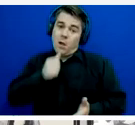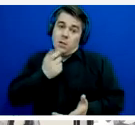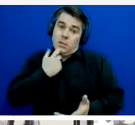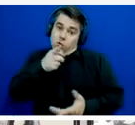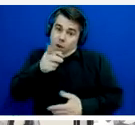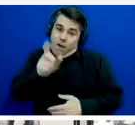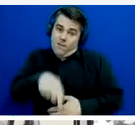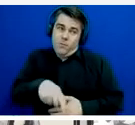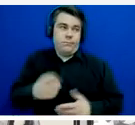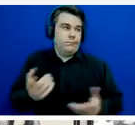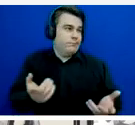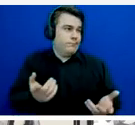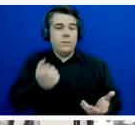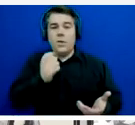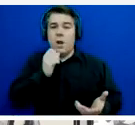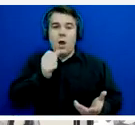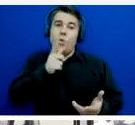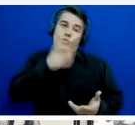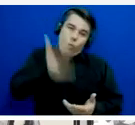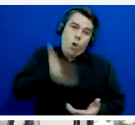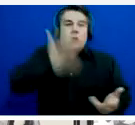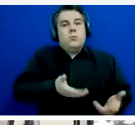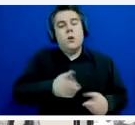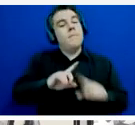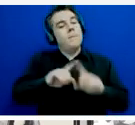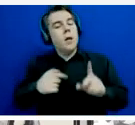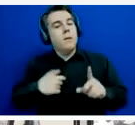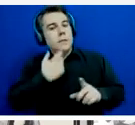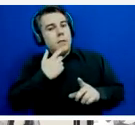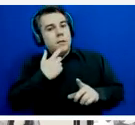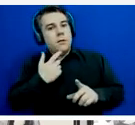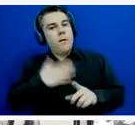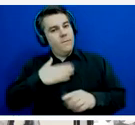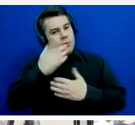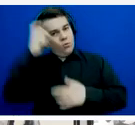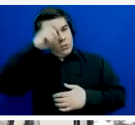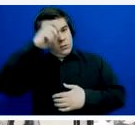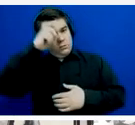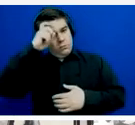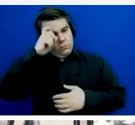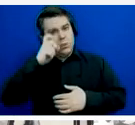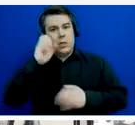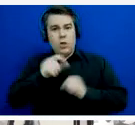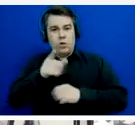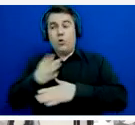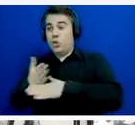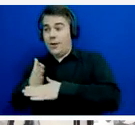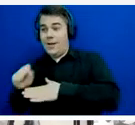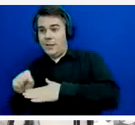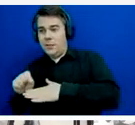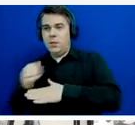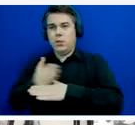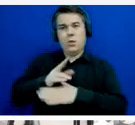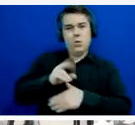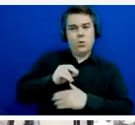be, not be who you are, but I'm just saying there's wisdom in what you can and cannot share. There are ways to